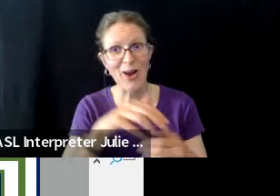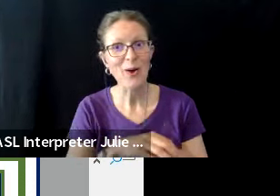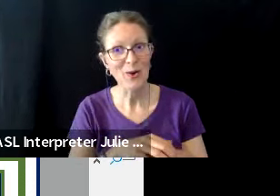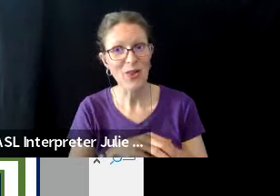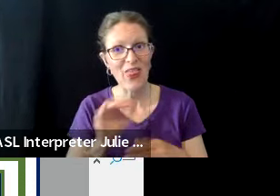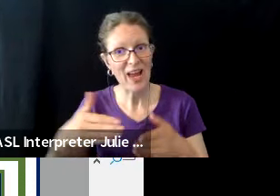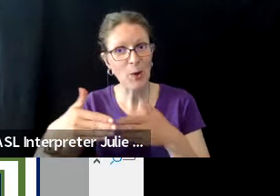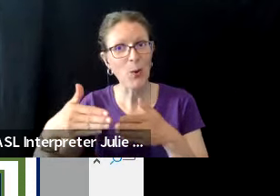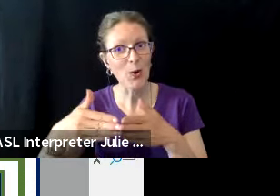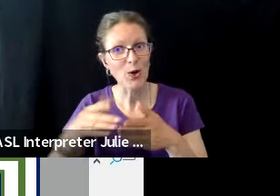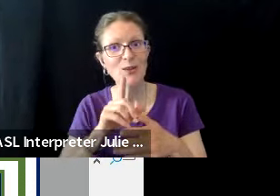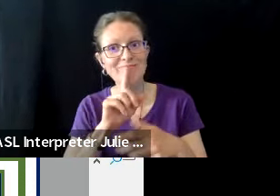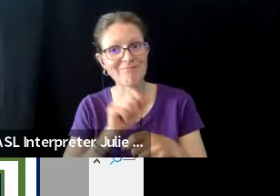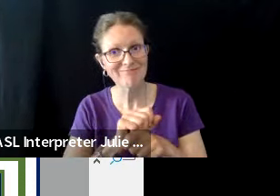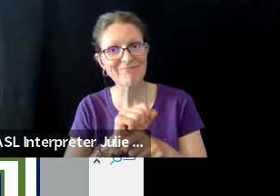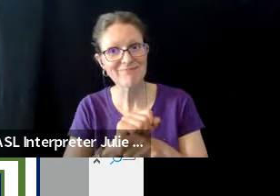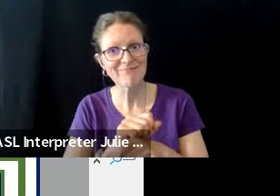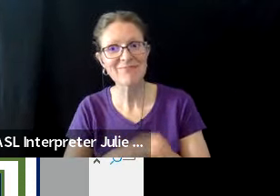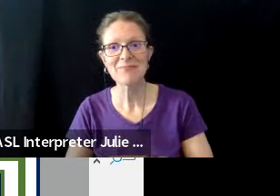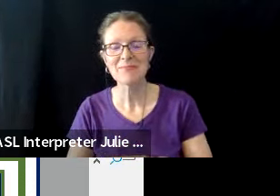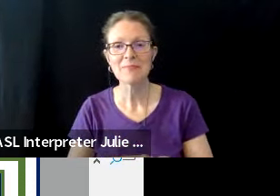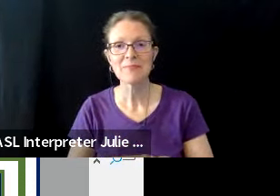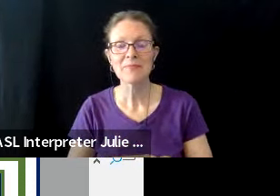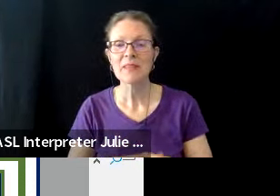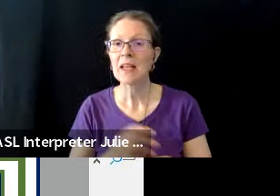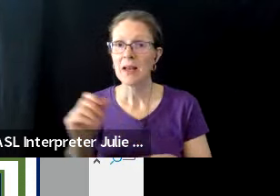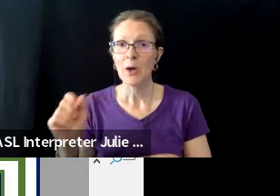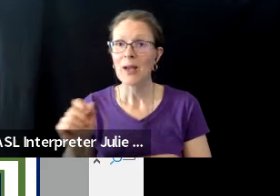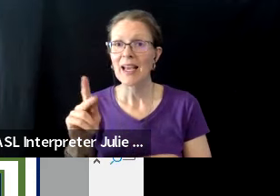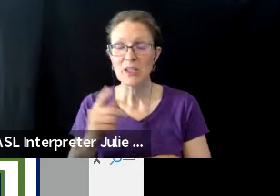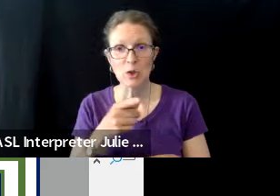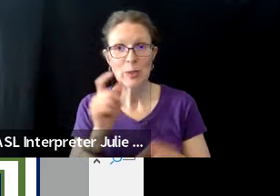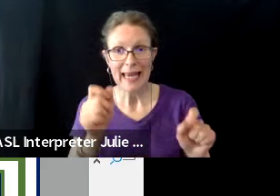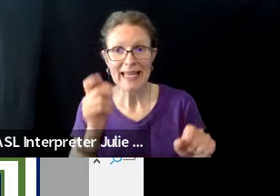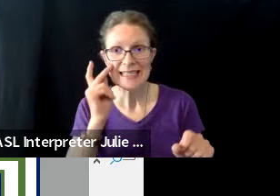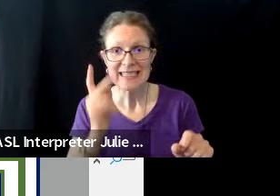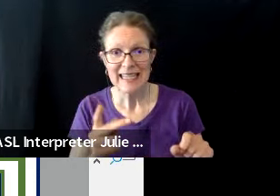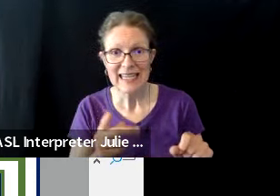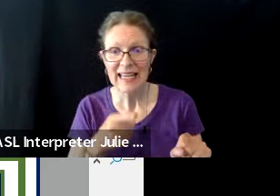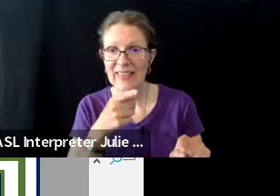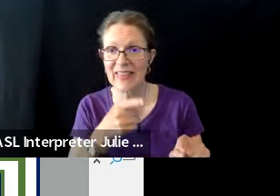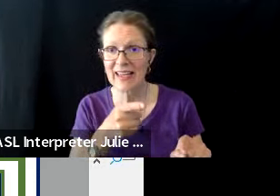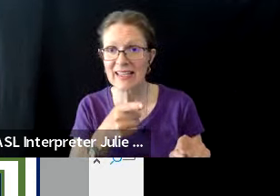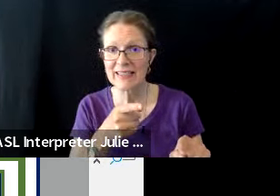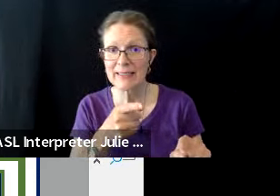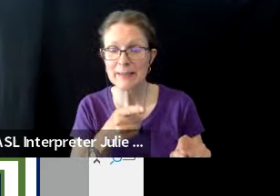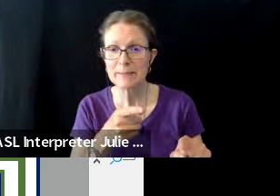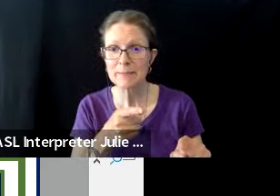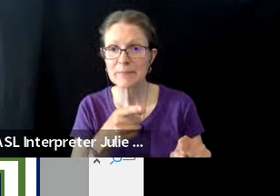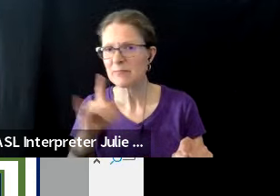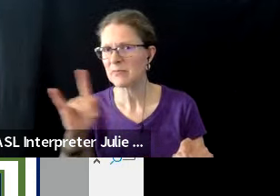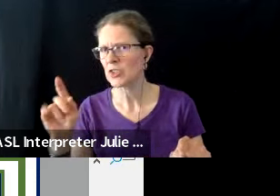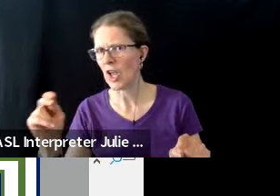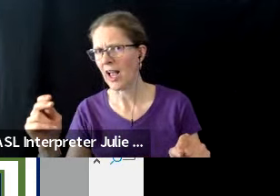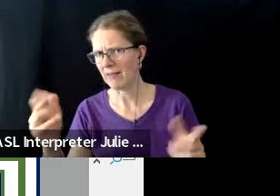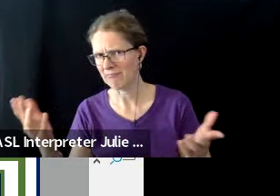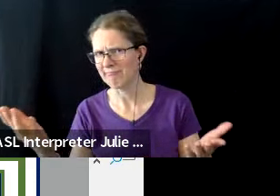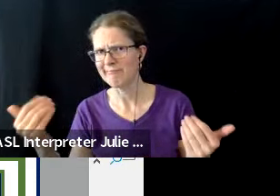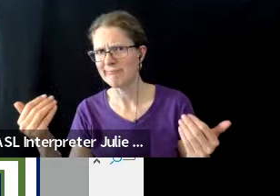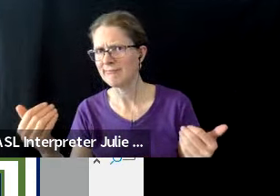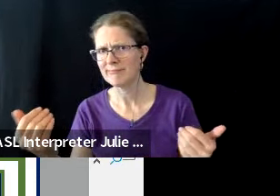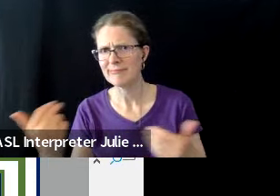corner for sure. So you can see in this elevation, and John can, you know, feel free to chime in at